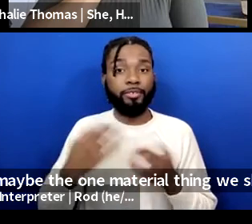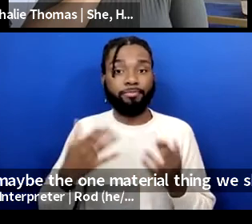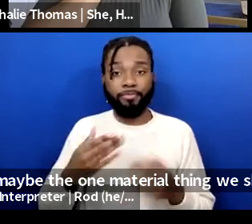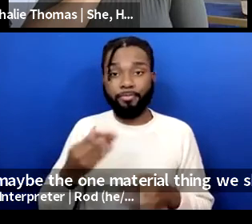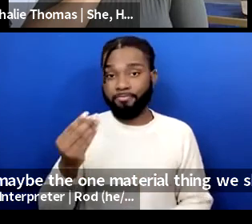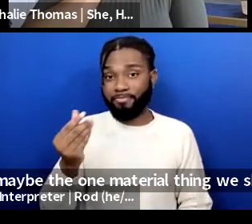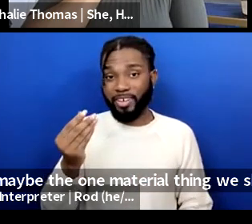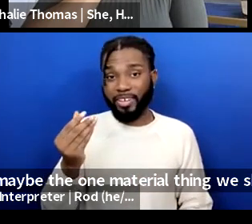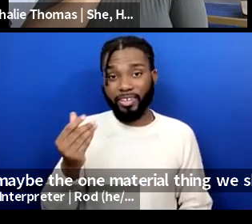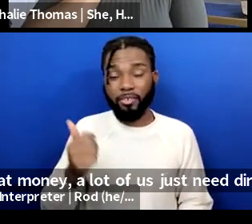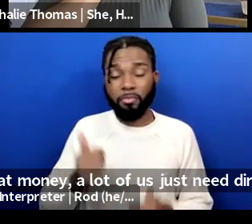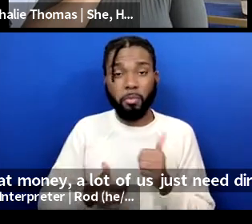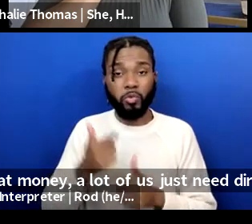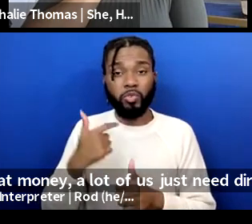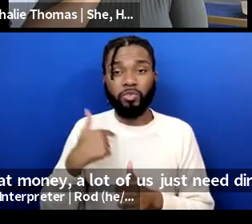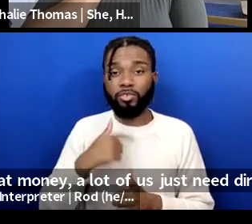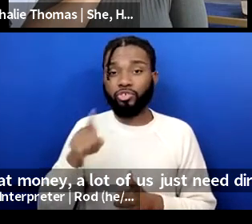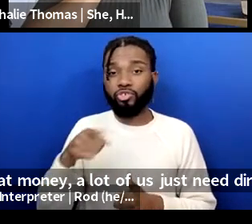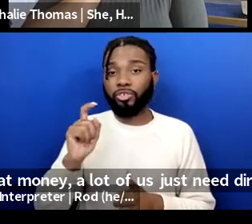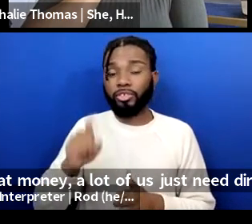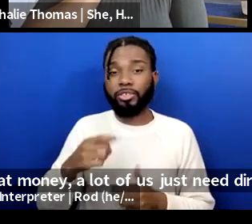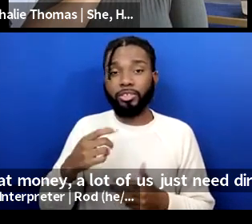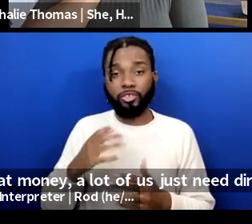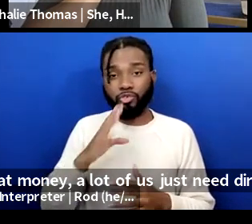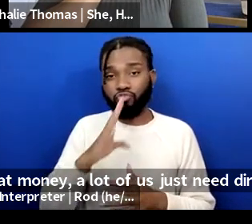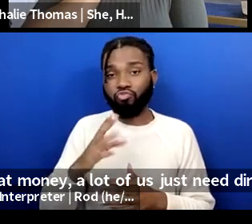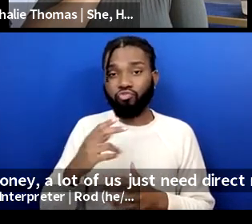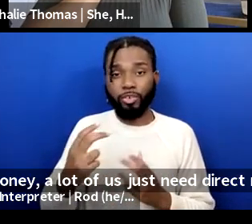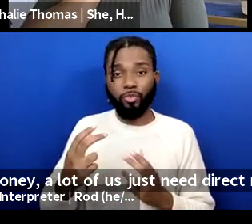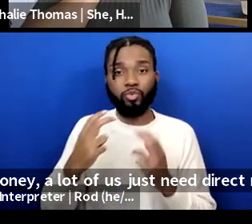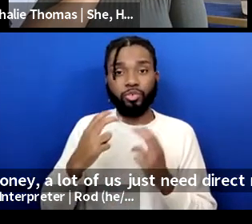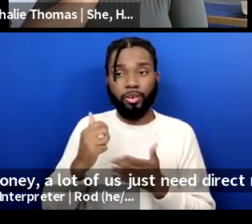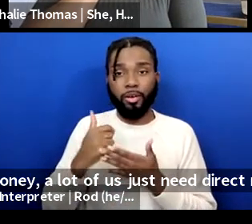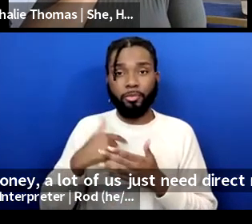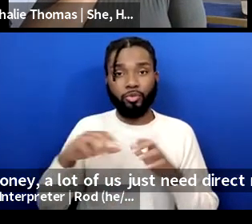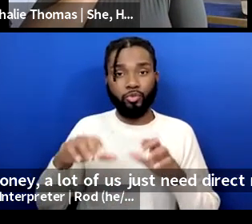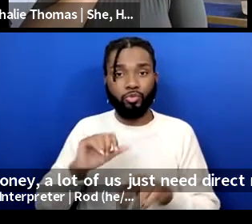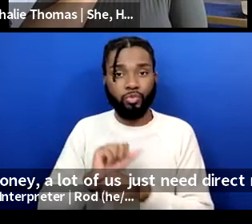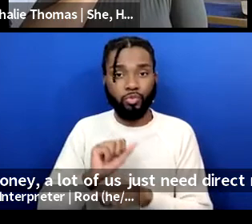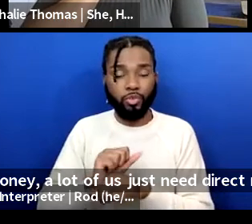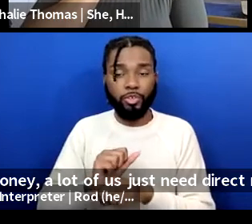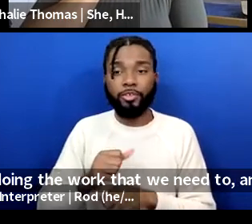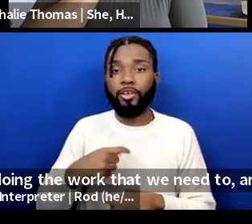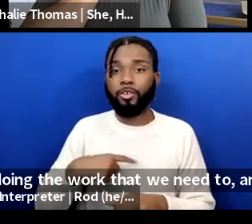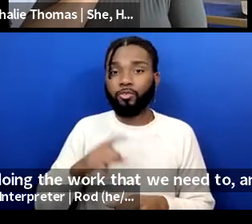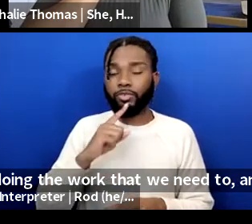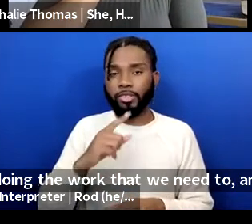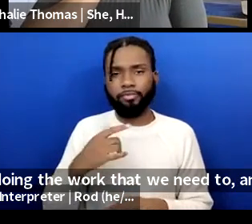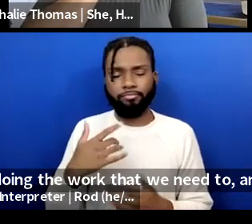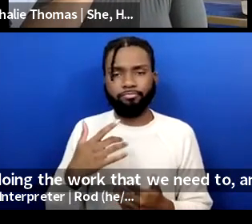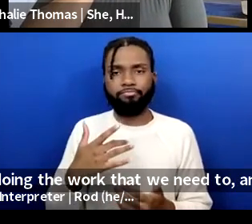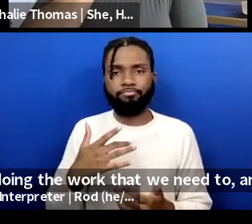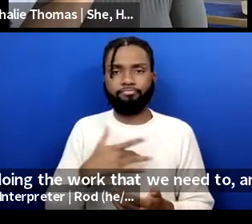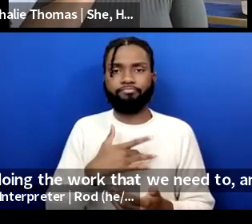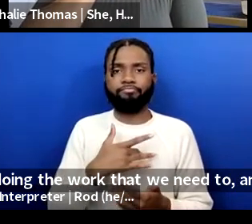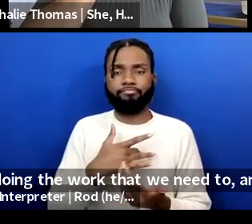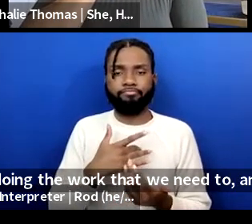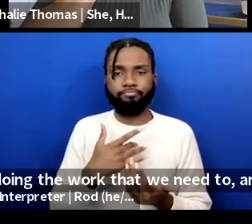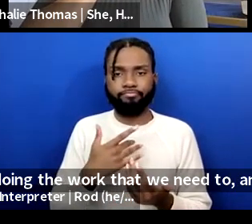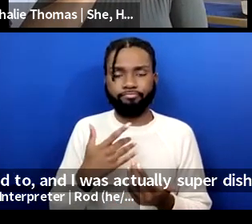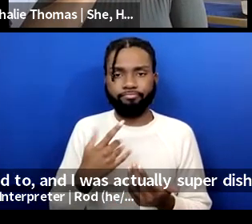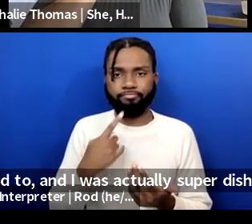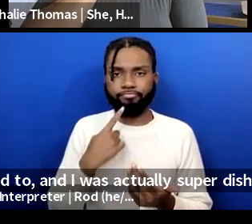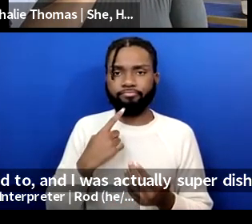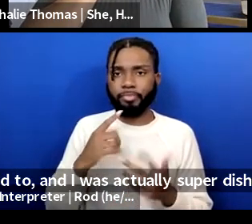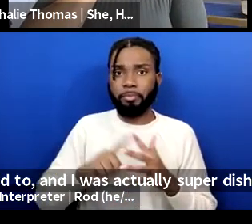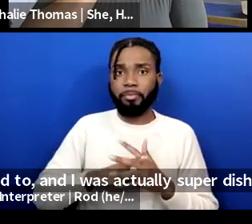us just need direct resources to be doing the work that we need to. And I was actually super disheartened at the beginning of the pandemic that a lot of